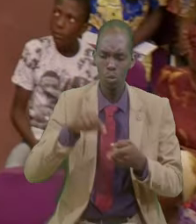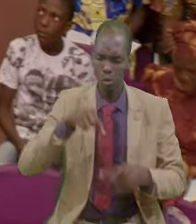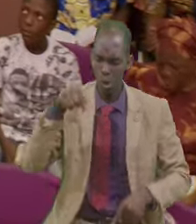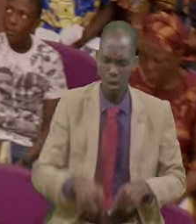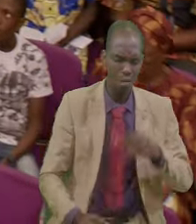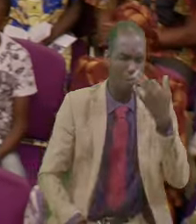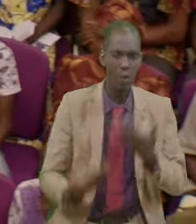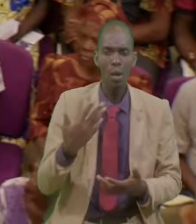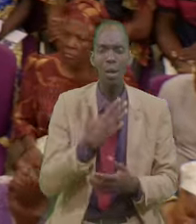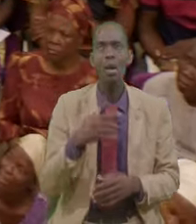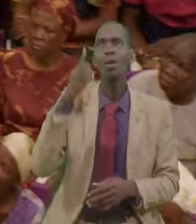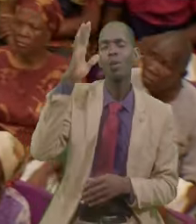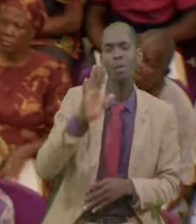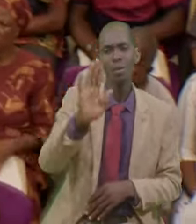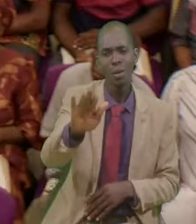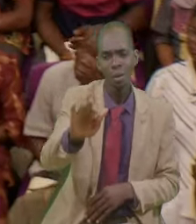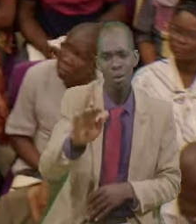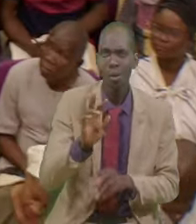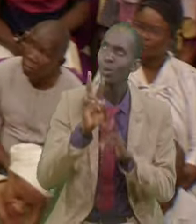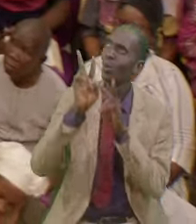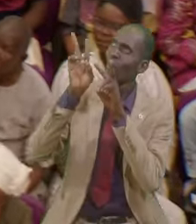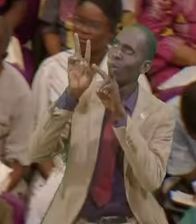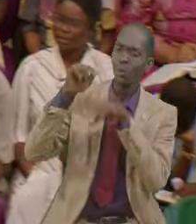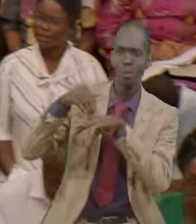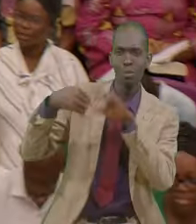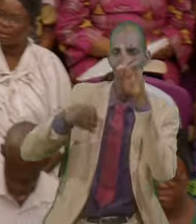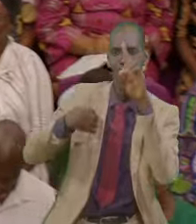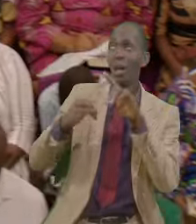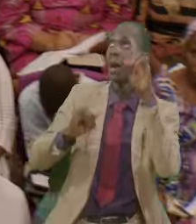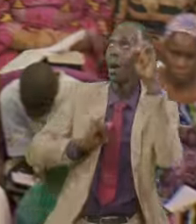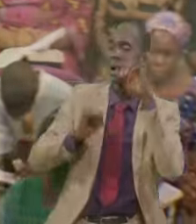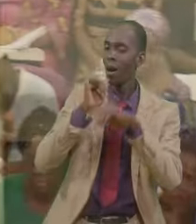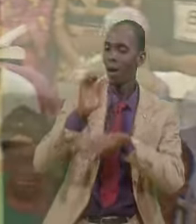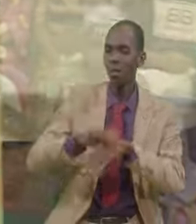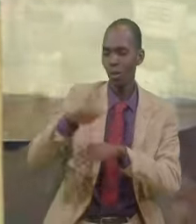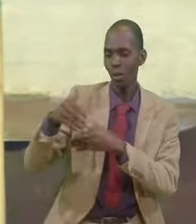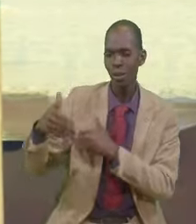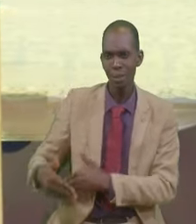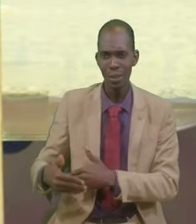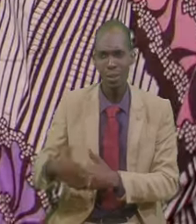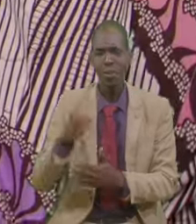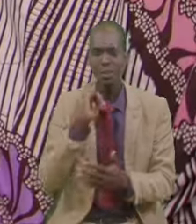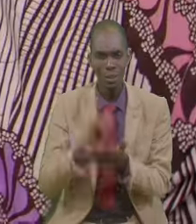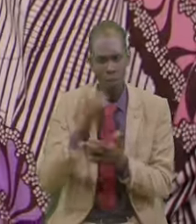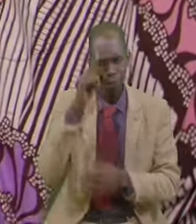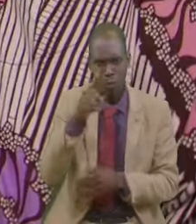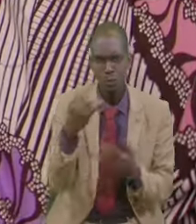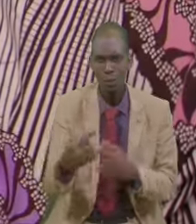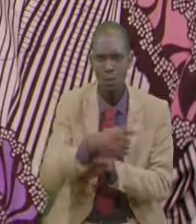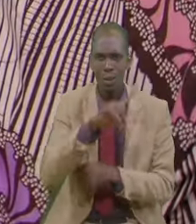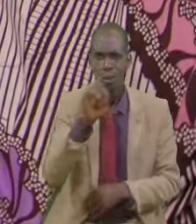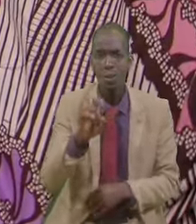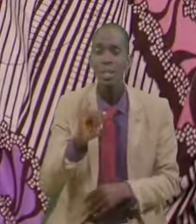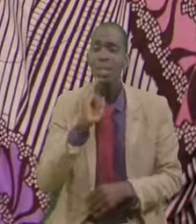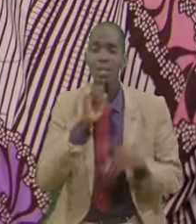then God said, look up here. I am on your side. Am I talking to somebody there today? Is the